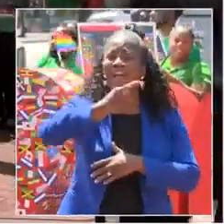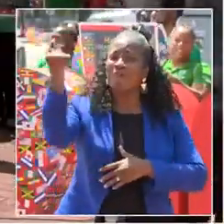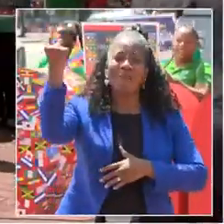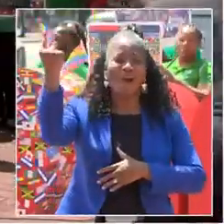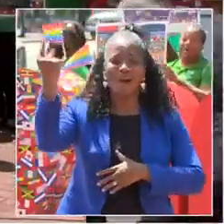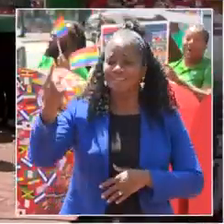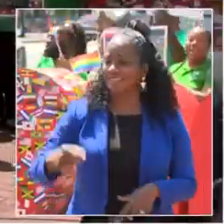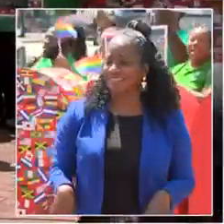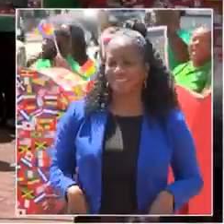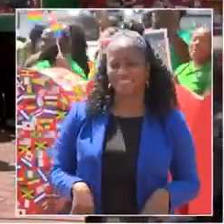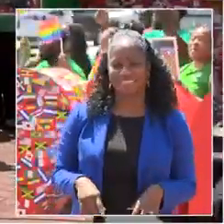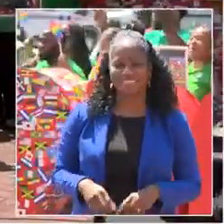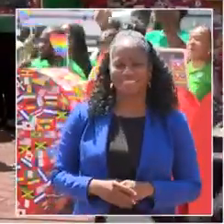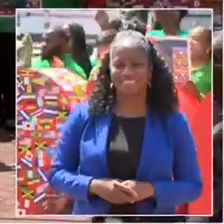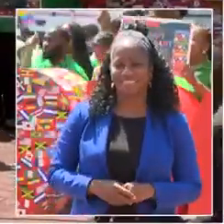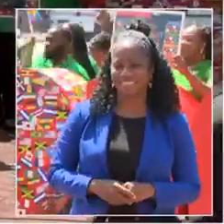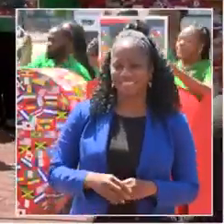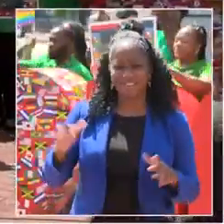everybody.